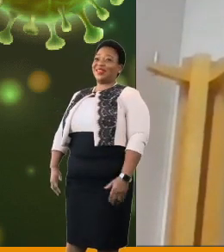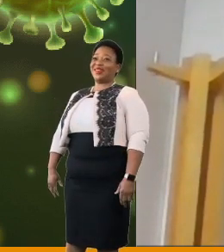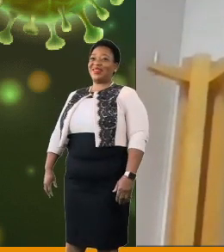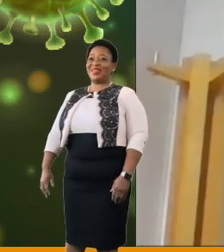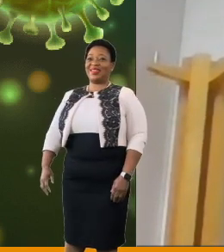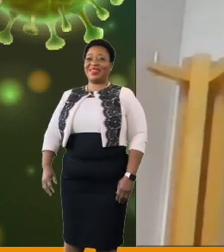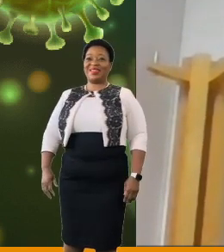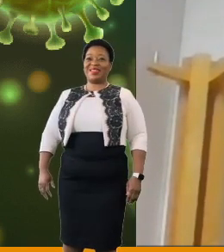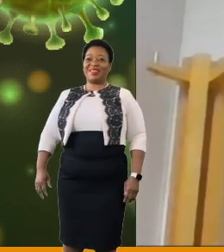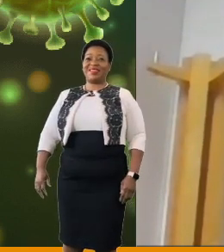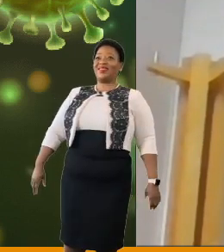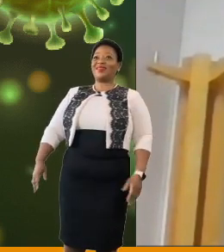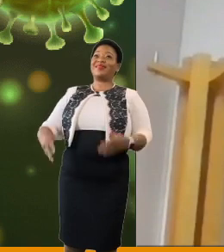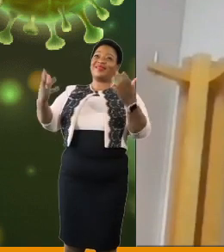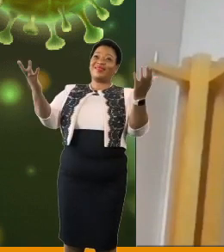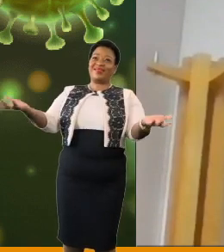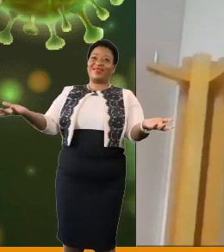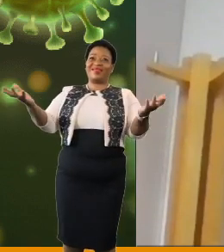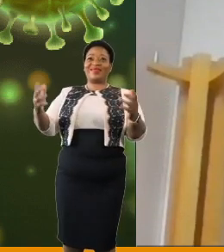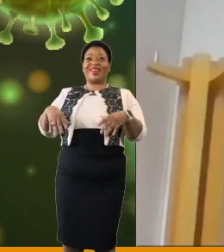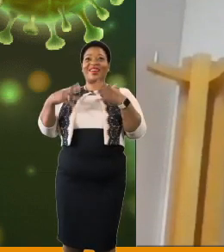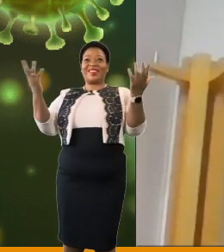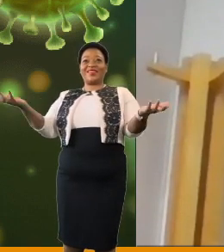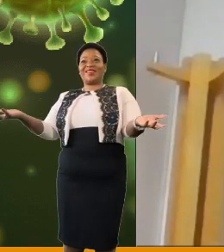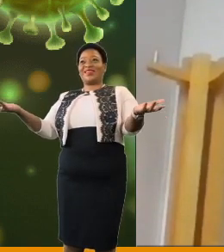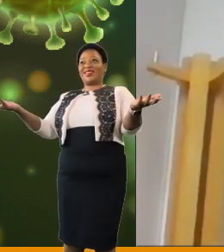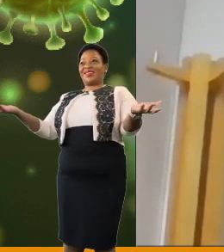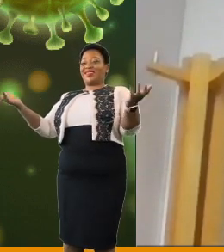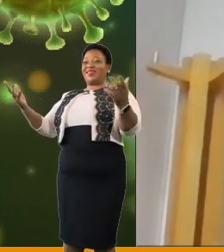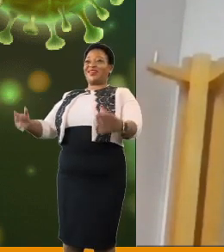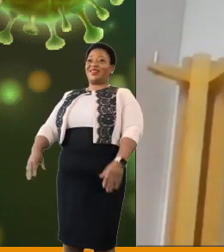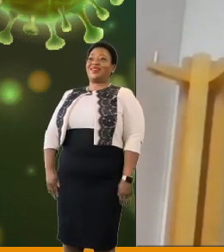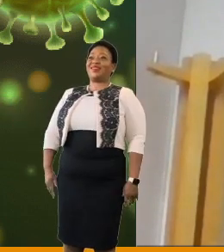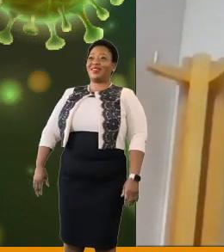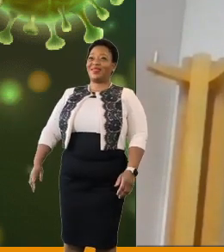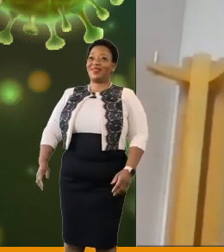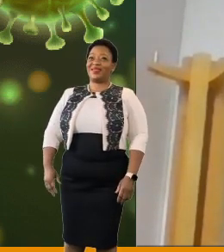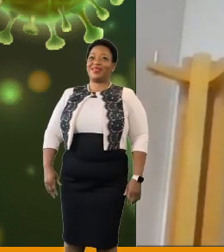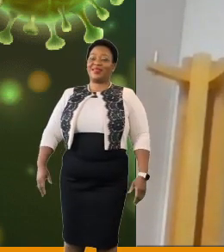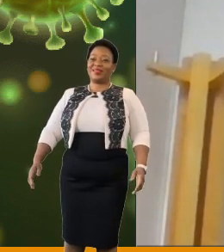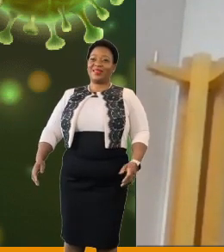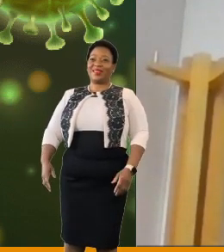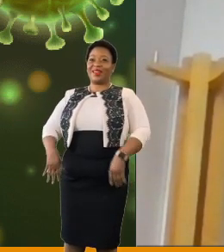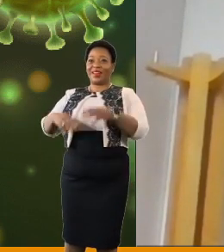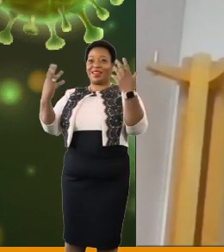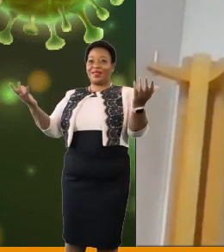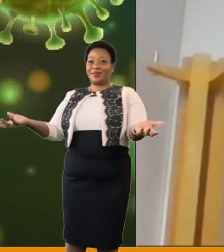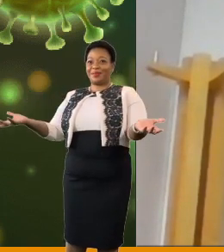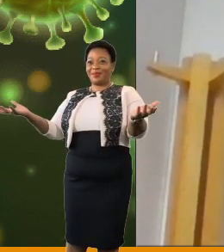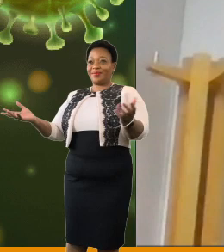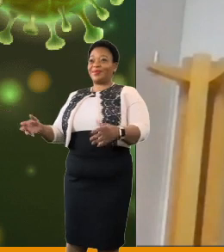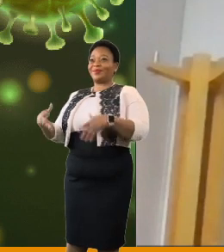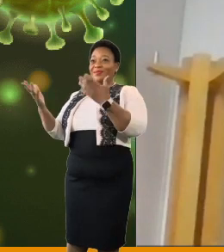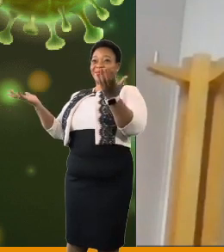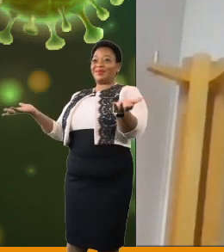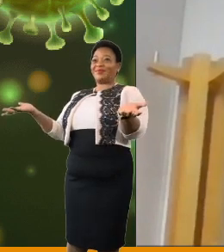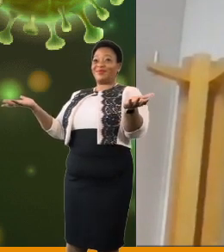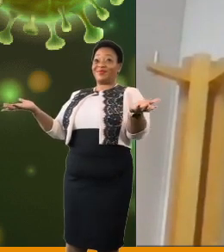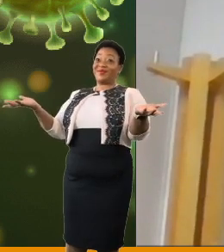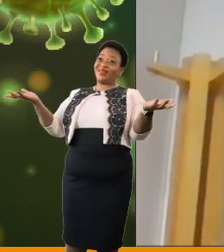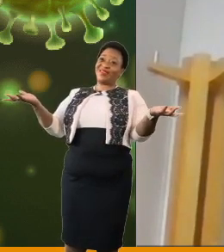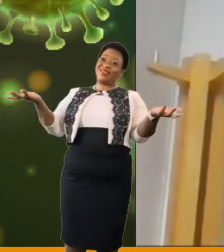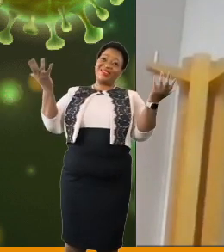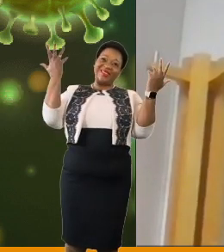they're asking us to help interpret regulations in one area. In another area, they will be asking us